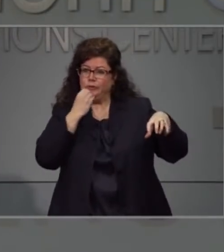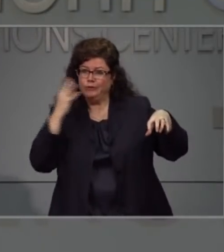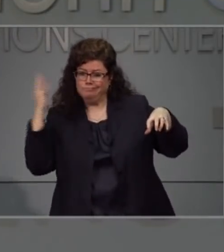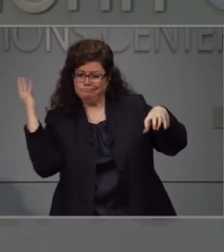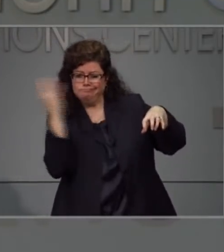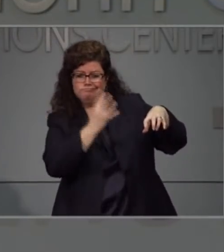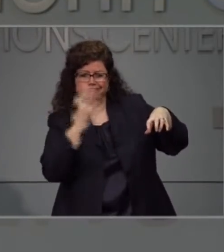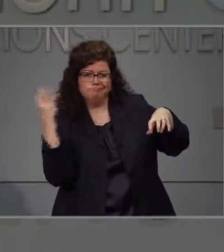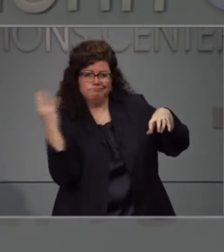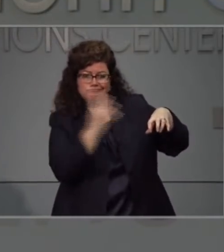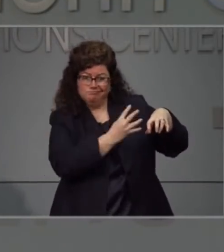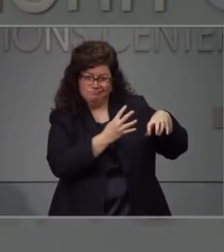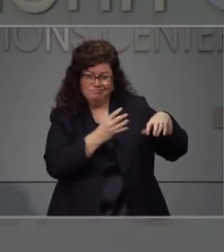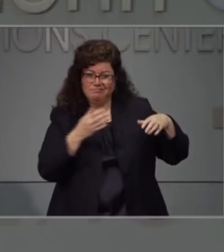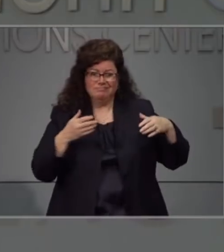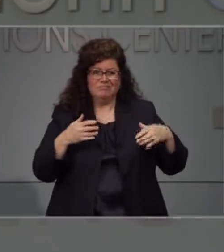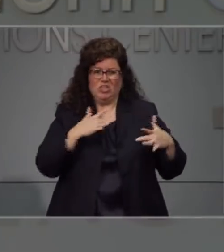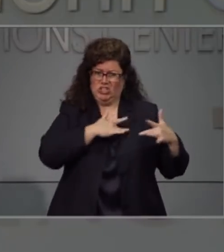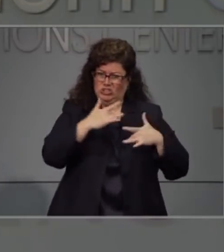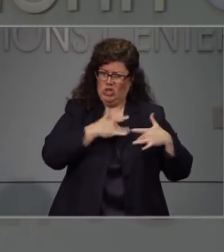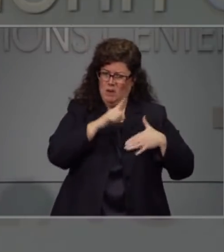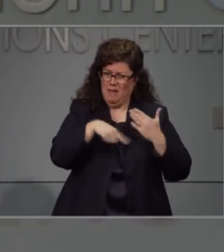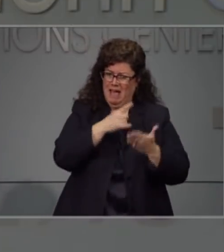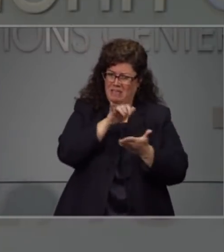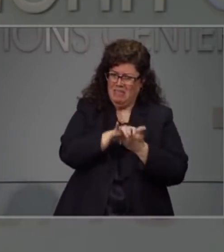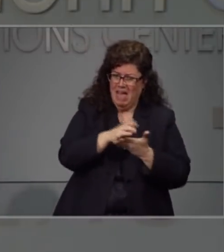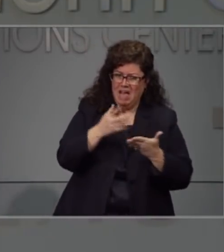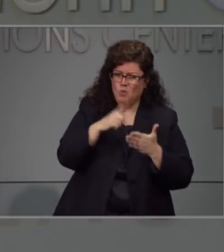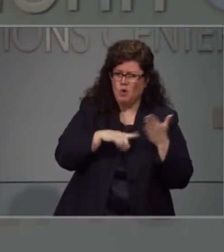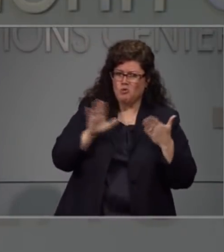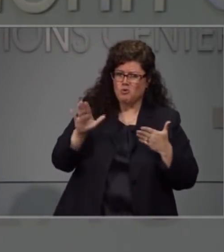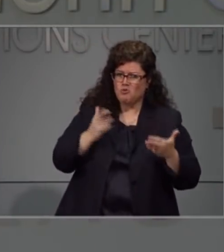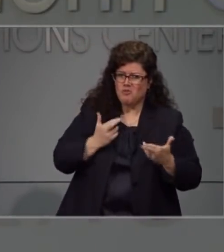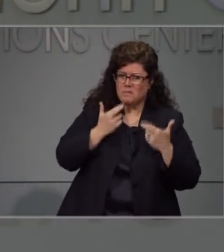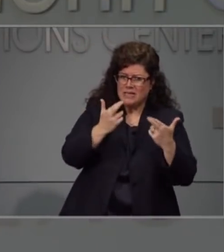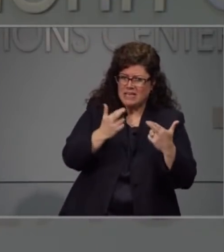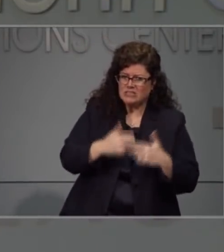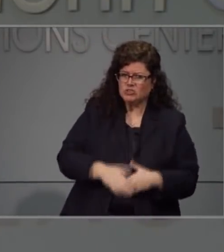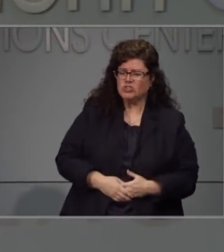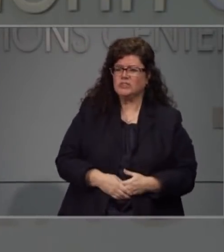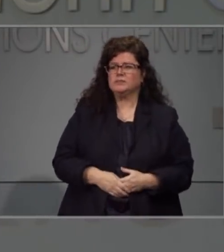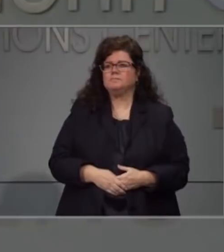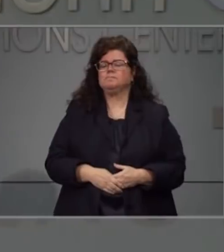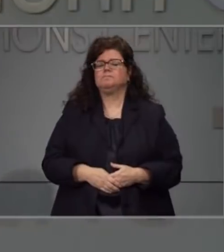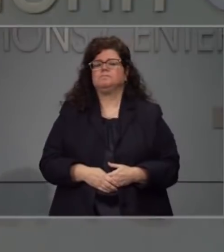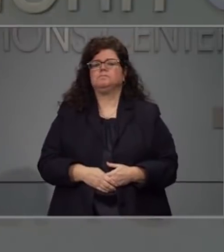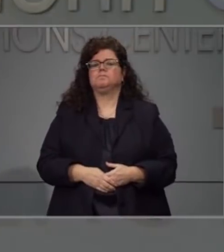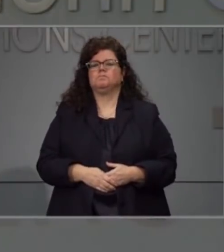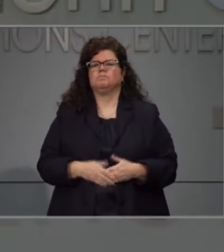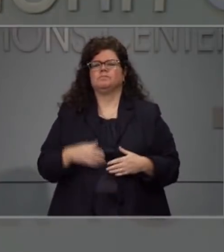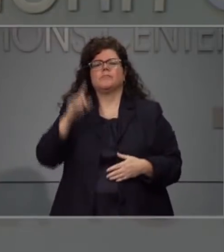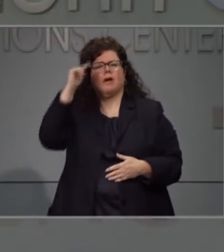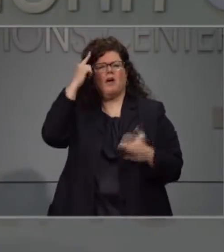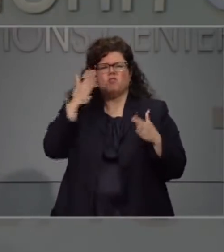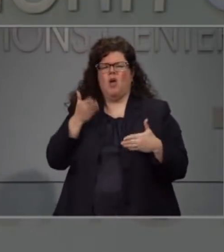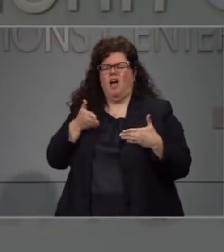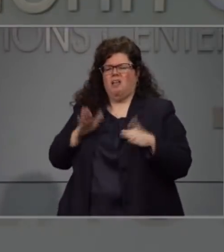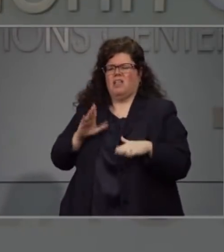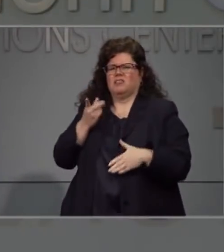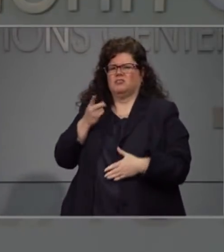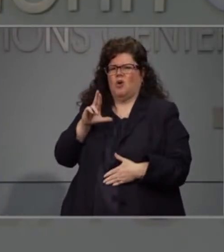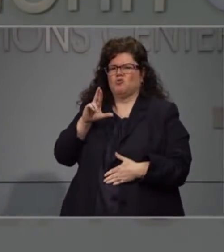a number of requirements, but there are also recommendations as well. And I'm going to let Dr. Cohen answer that.